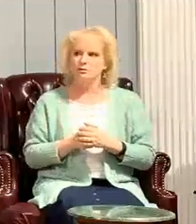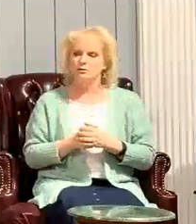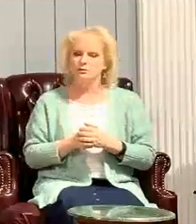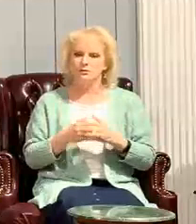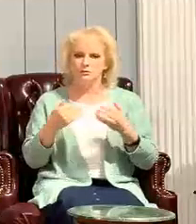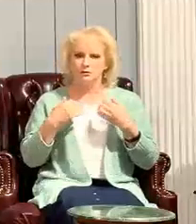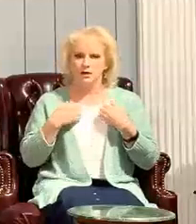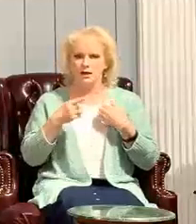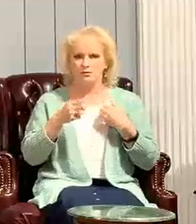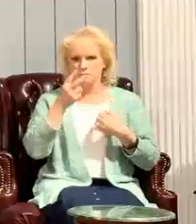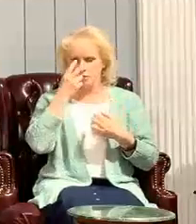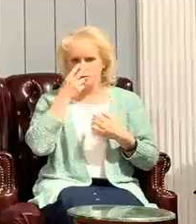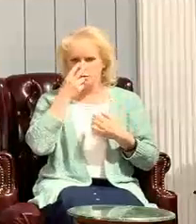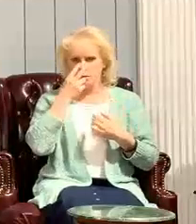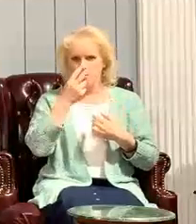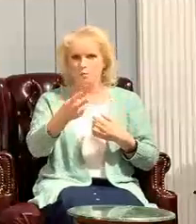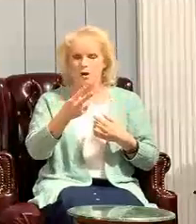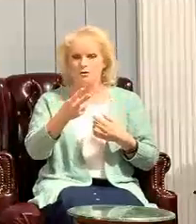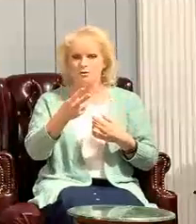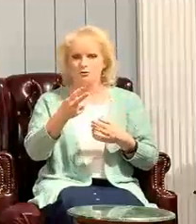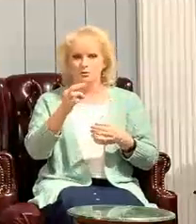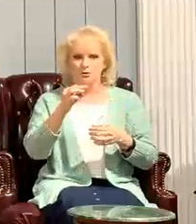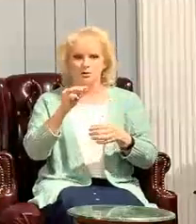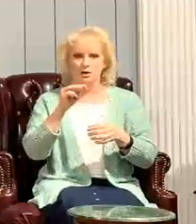Have you ever watched the sermon?